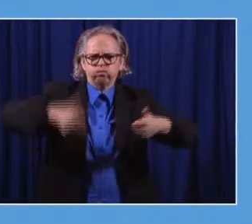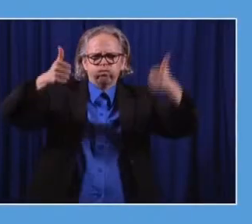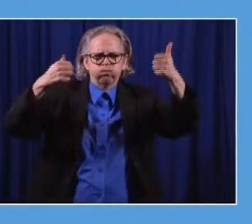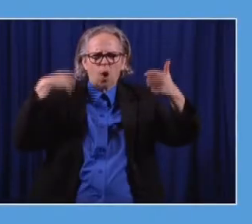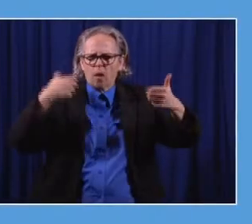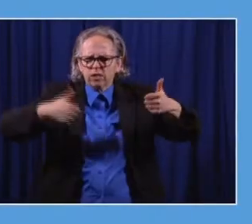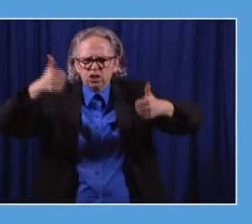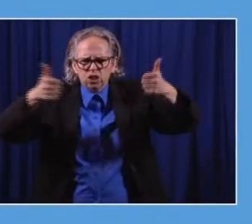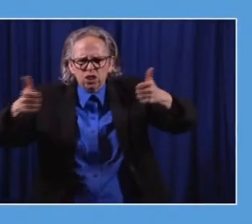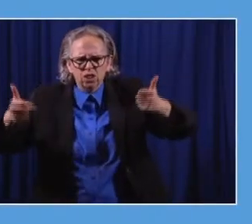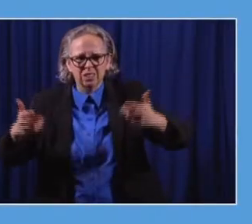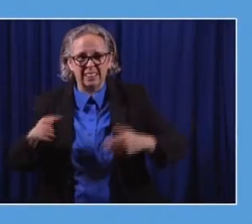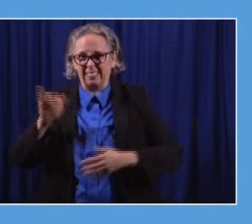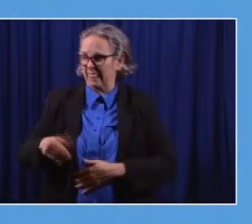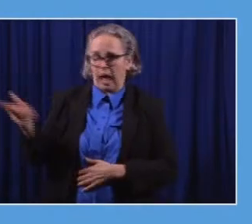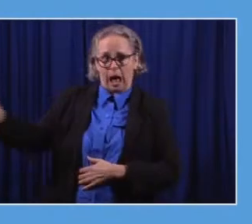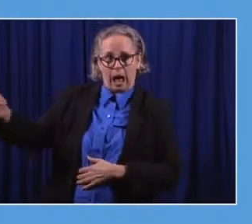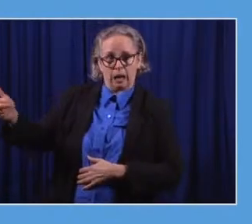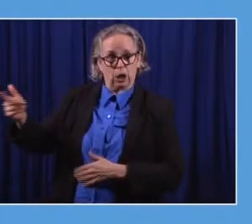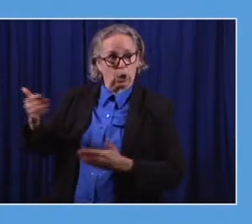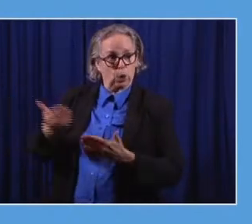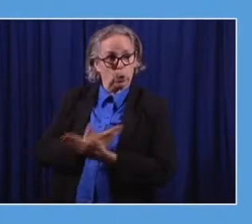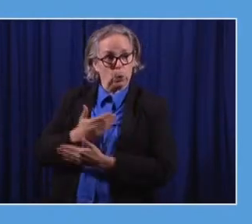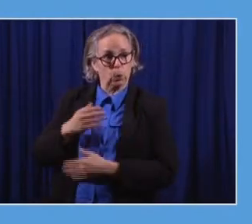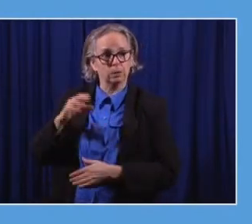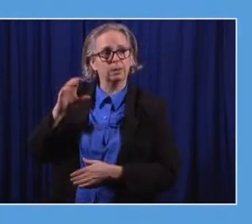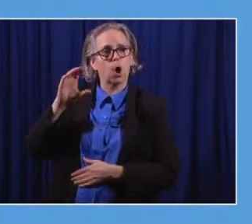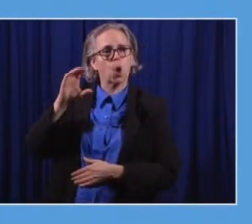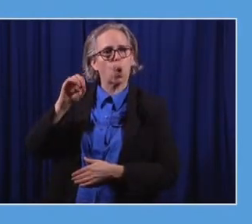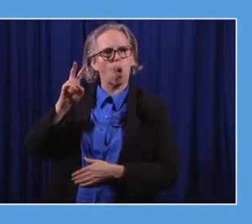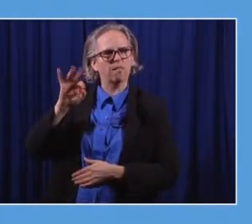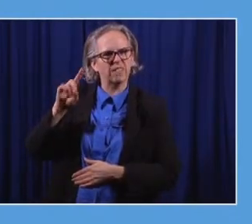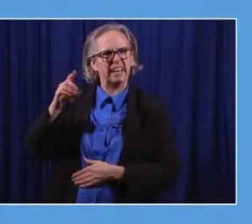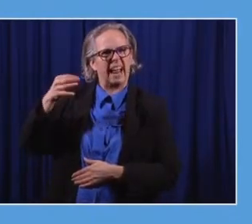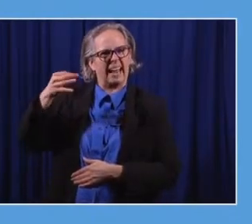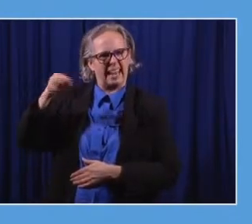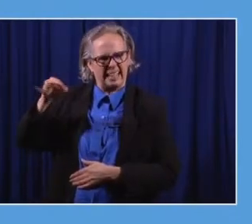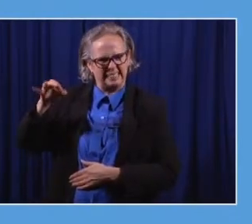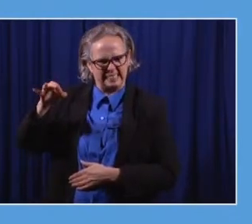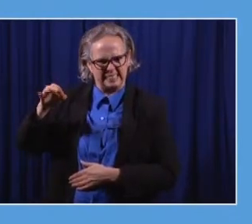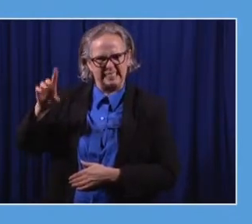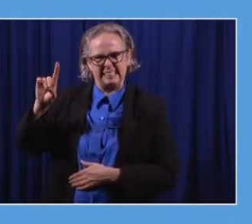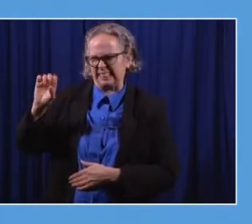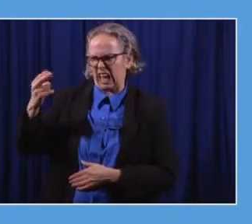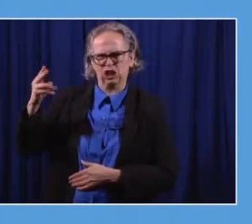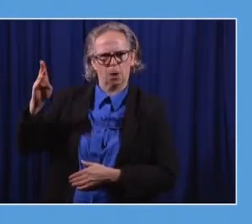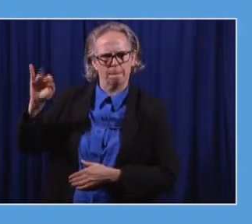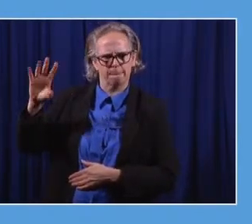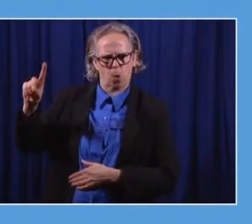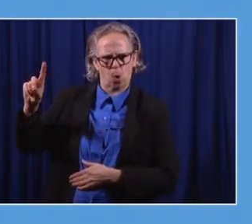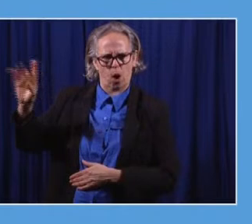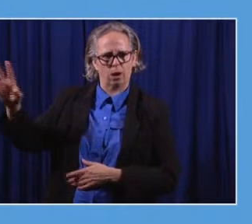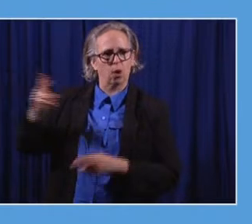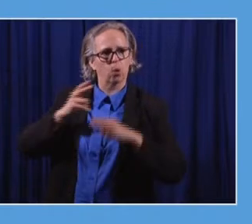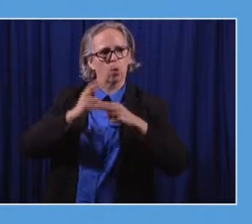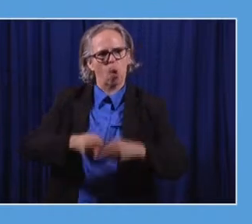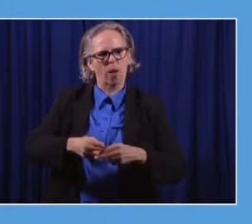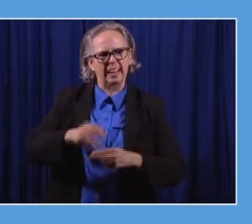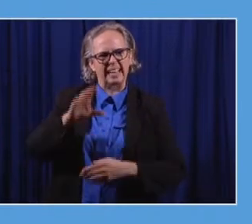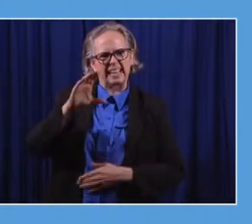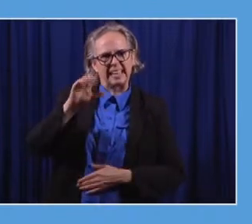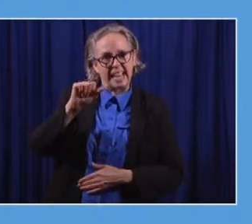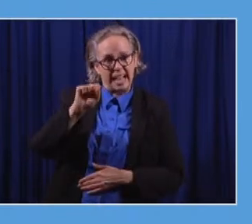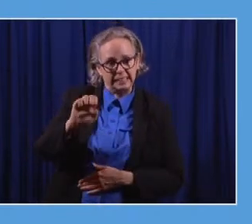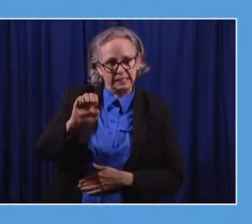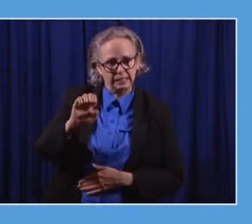this one. It's a COVID-19 data dashboard called Case Demographics. And you're seeing one page displayed up there